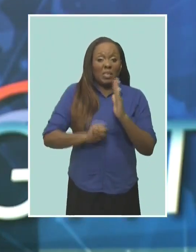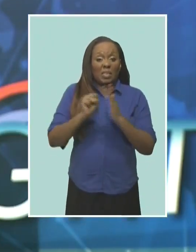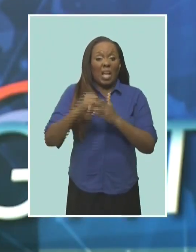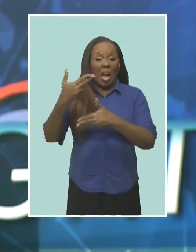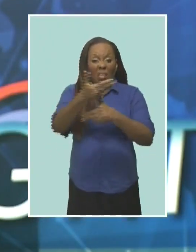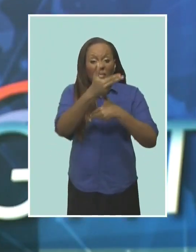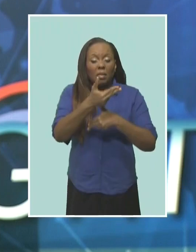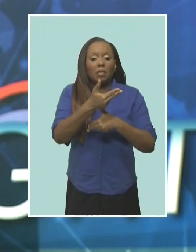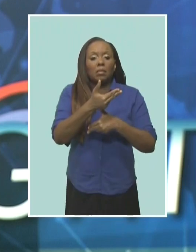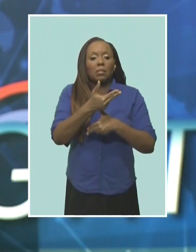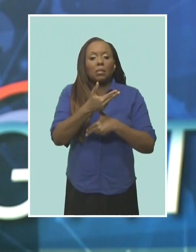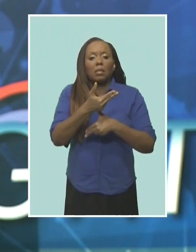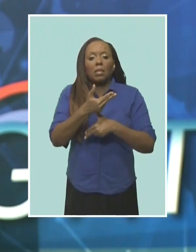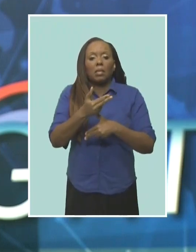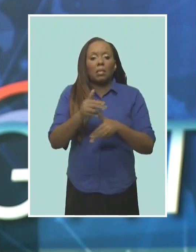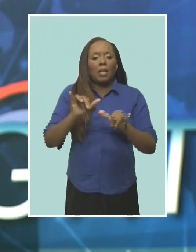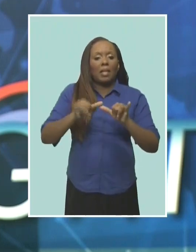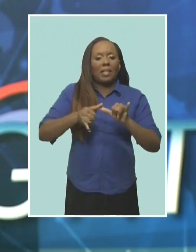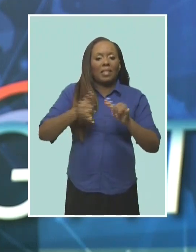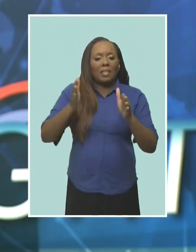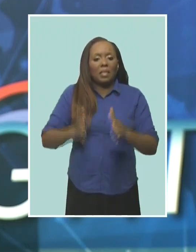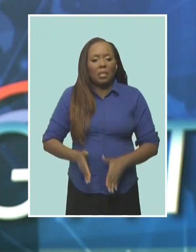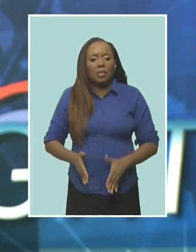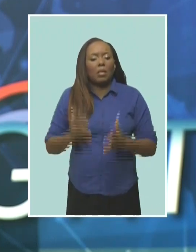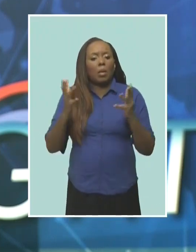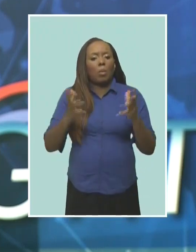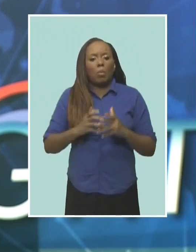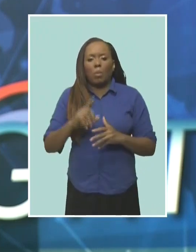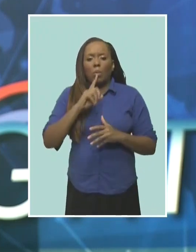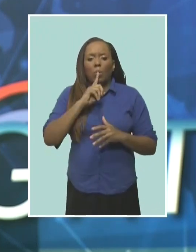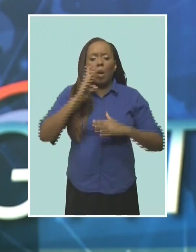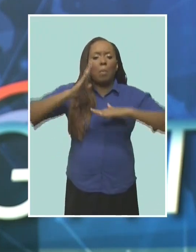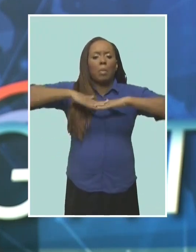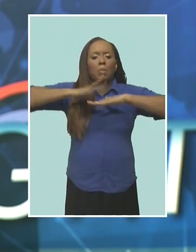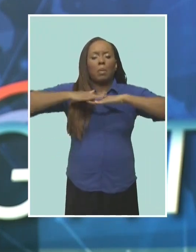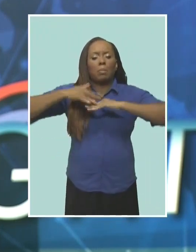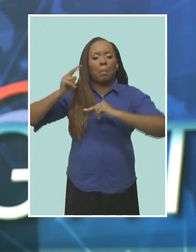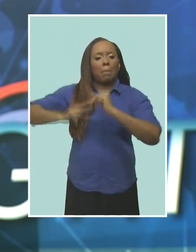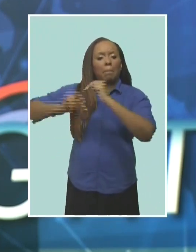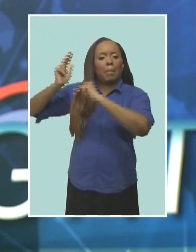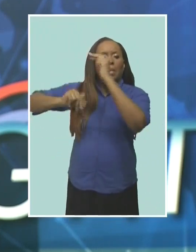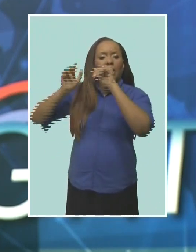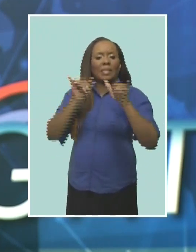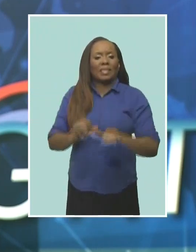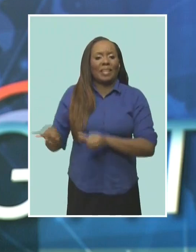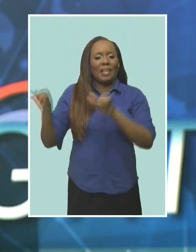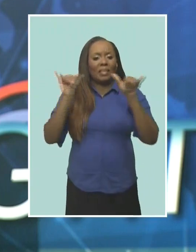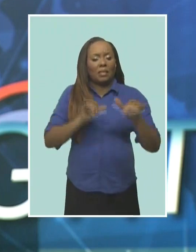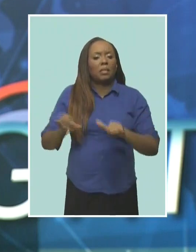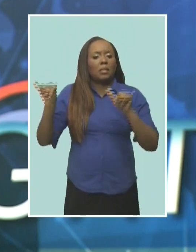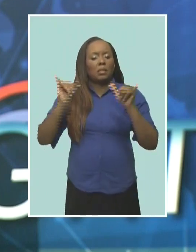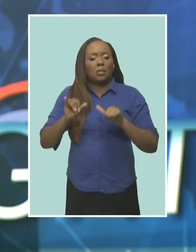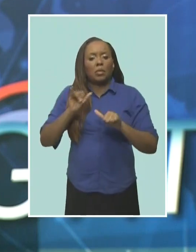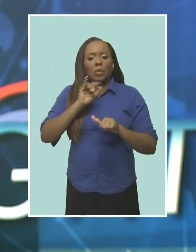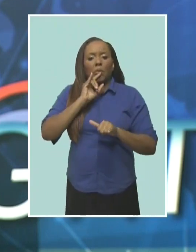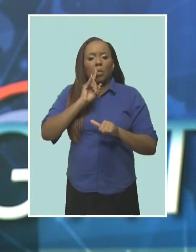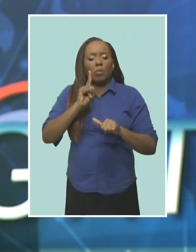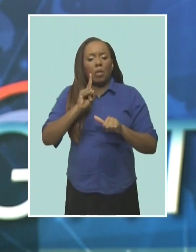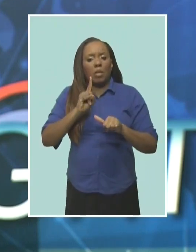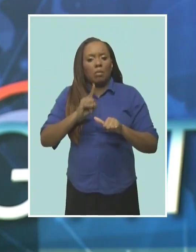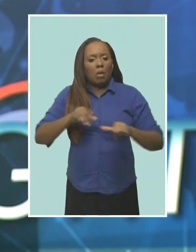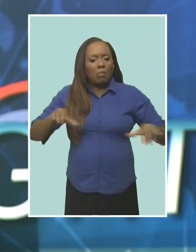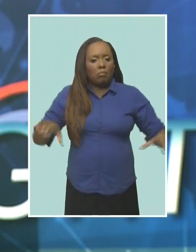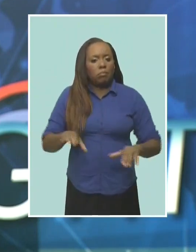hearing calls from a leading engineer for minimum building standards to be enforced. It is coming from Lieutenant Colonel Trevor